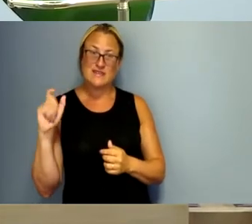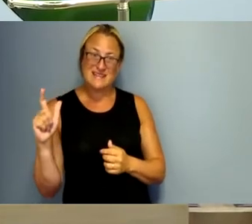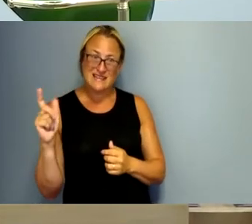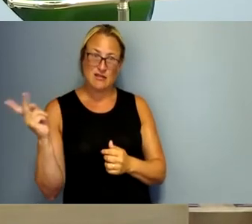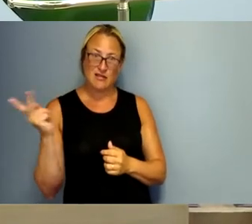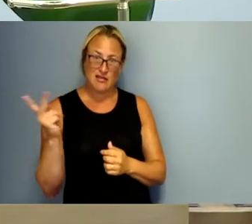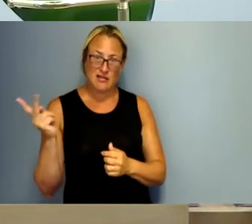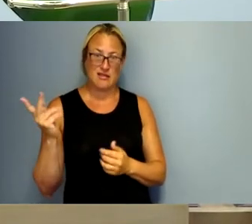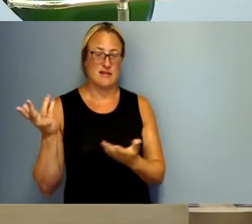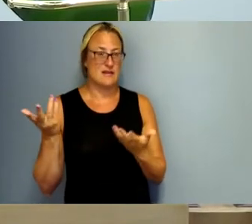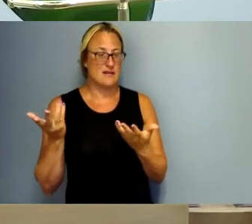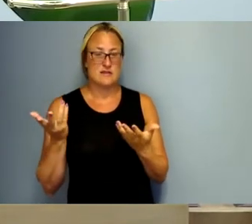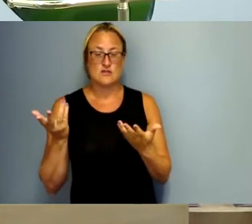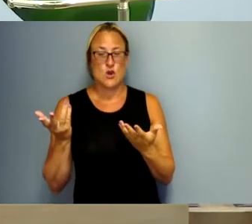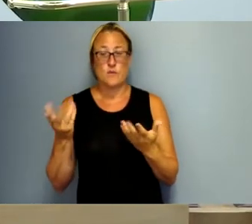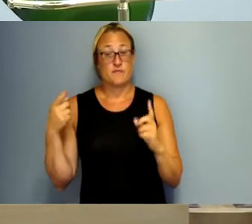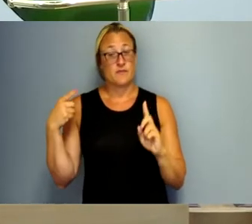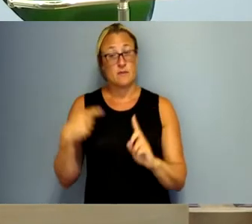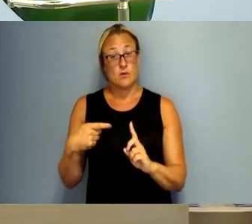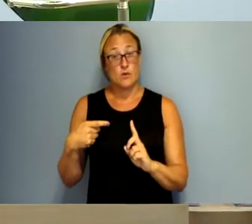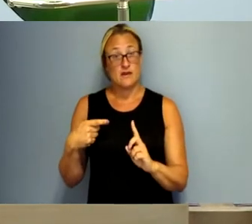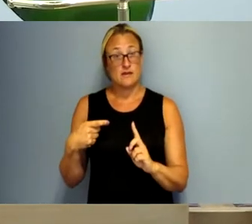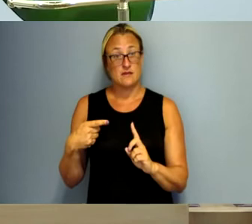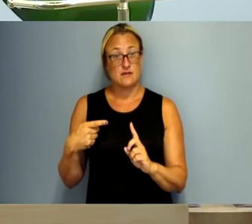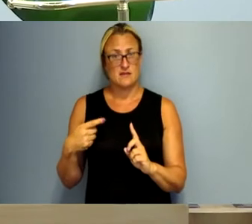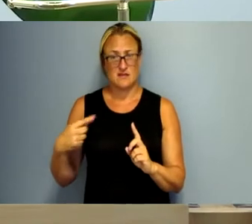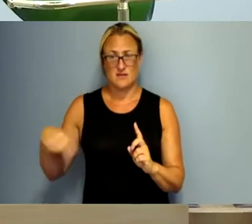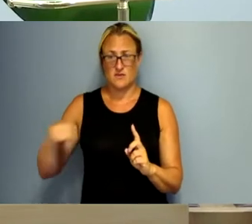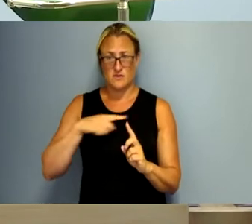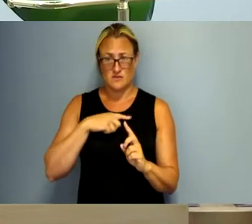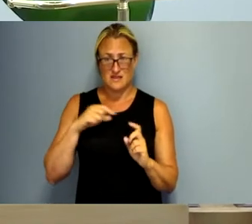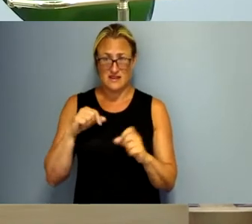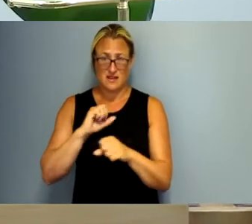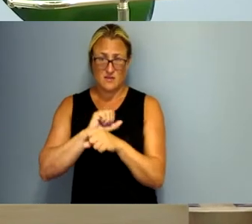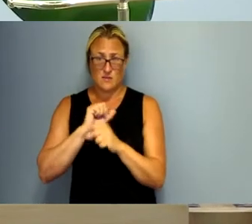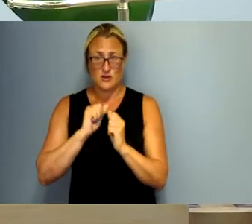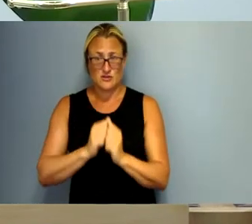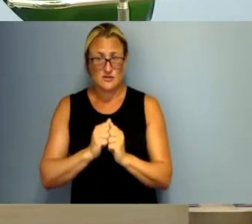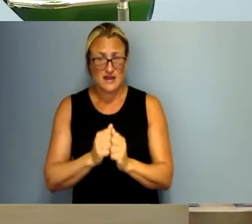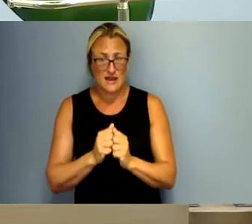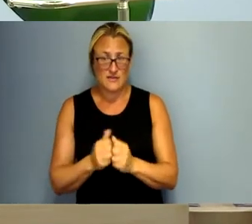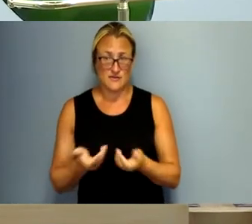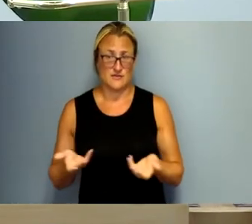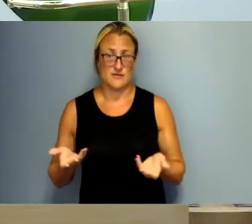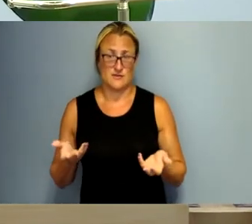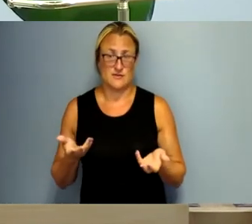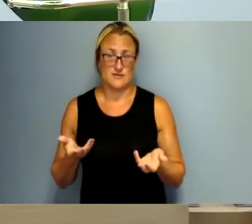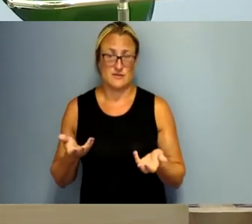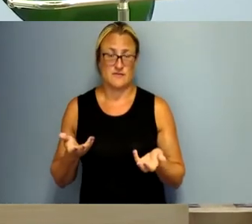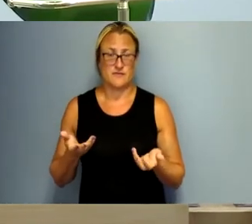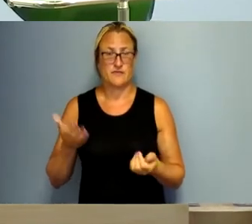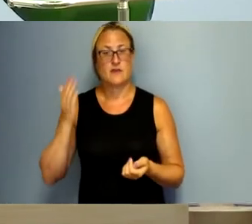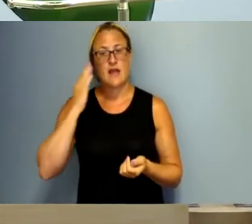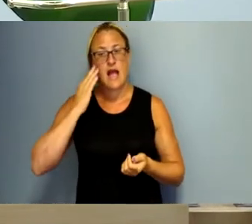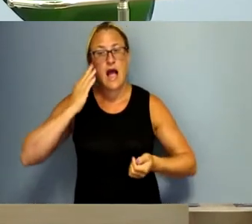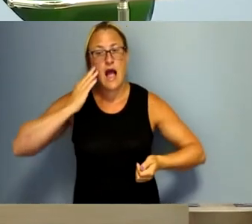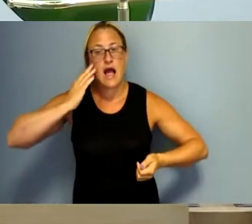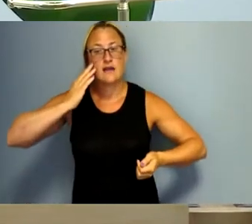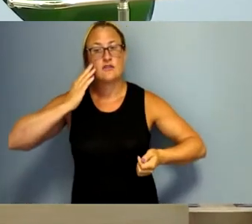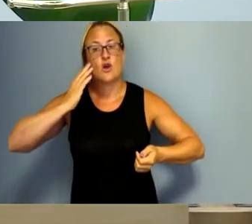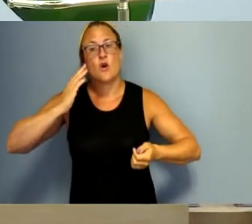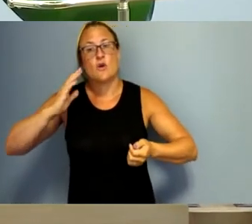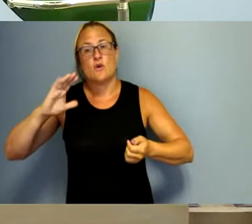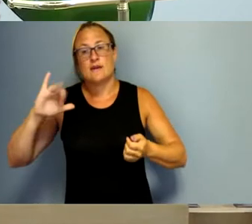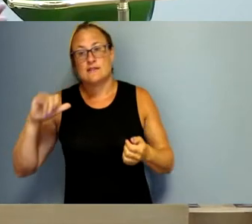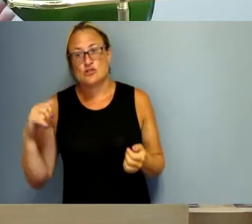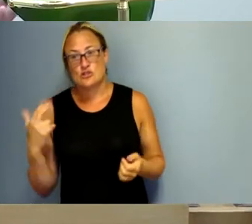of getting to the point that we can work together. I know Josh and Megan and